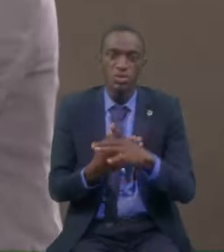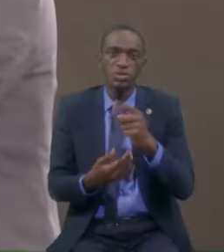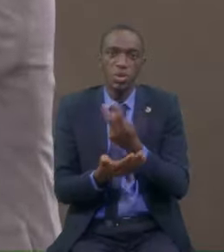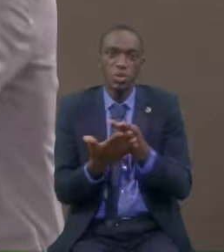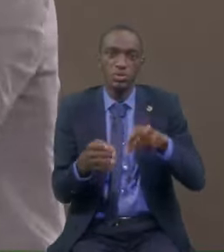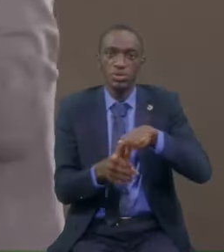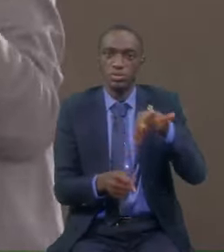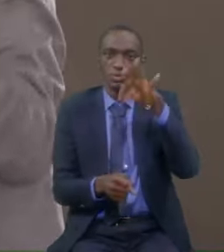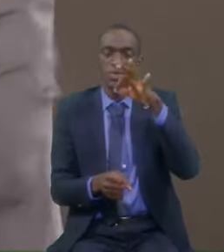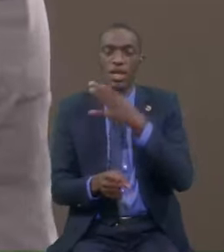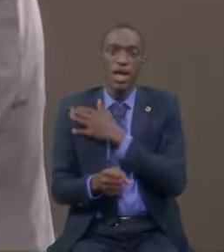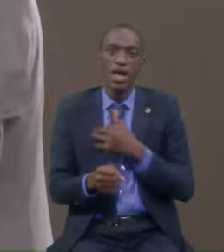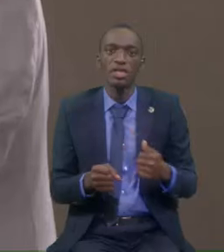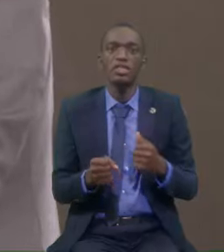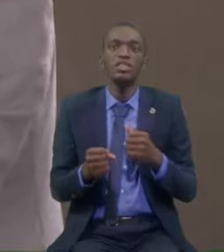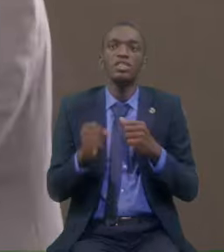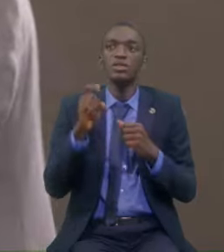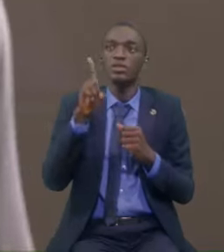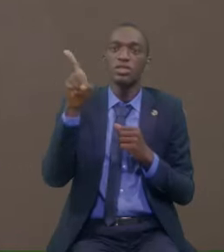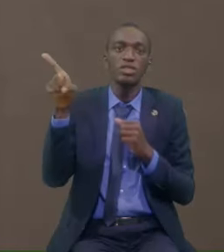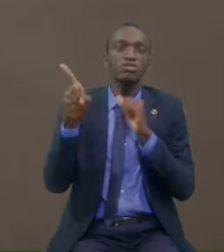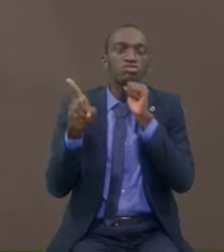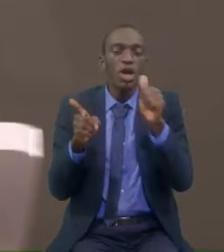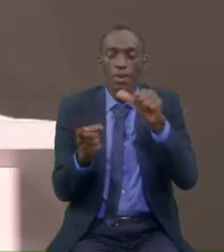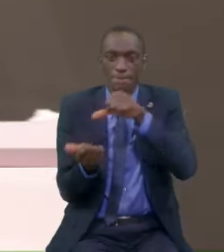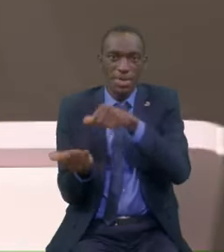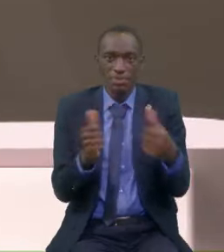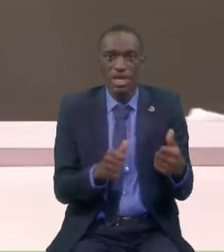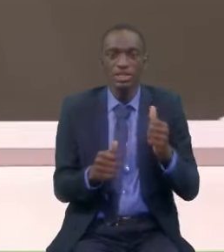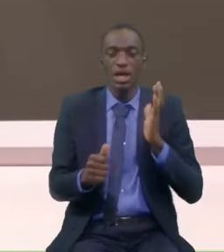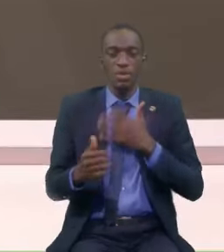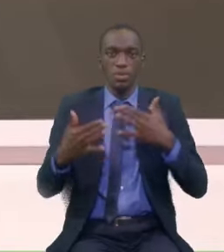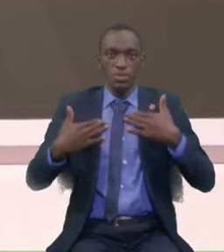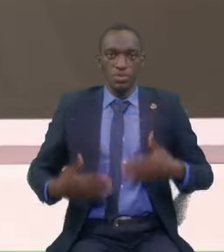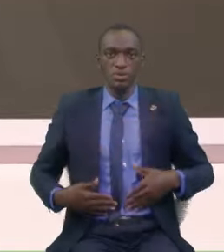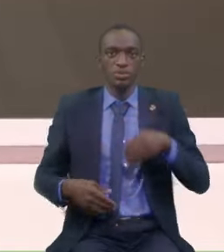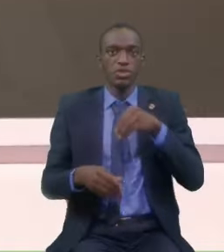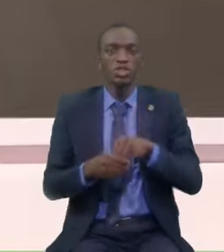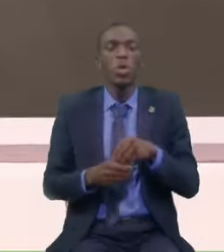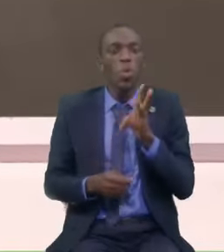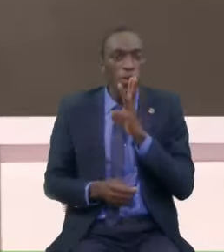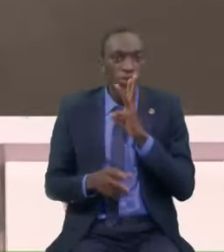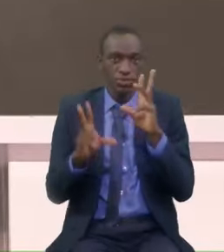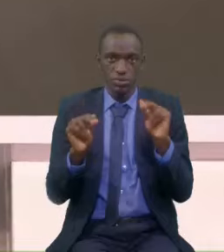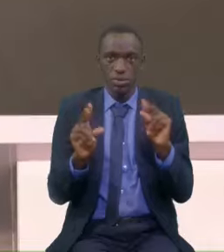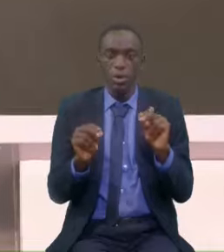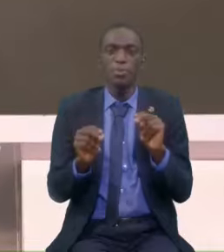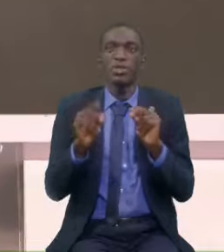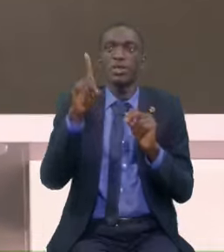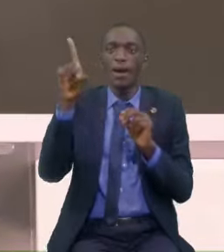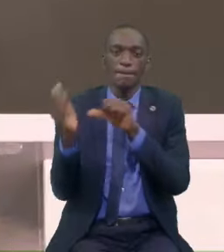not baptizing our body into water, it's baptizing our spirit. And because